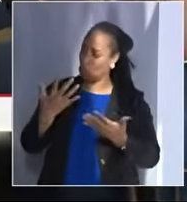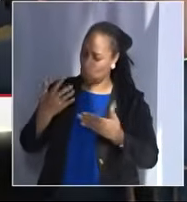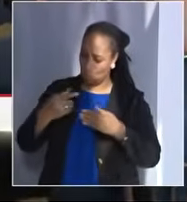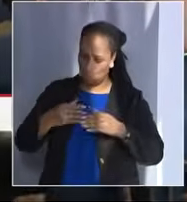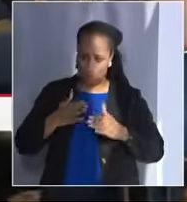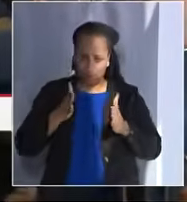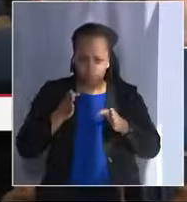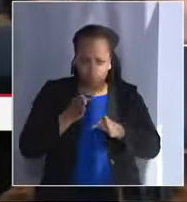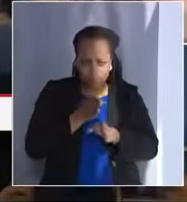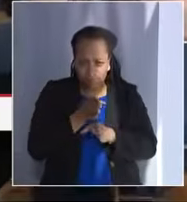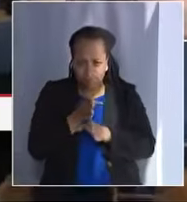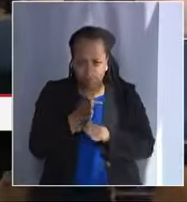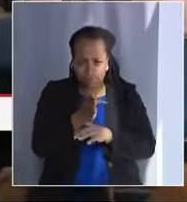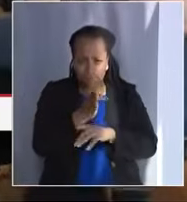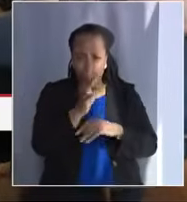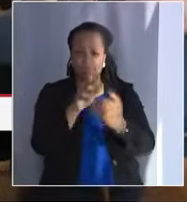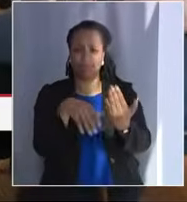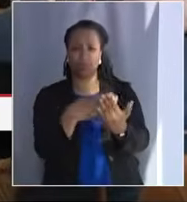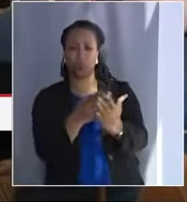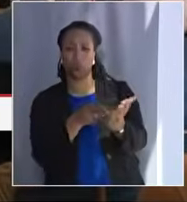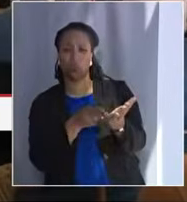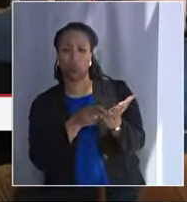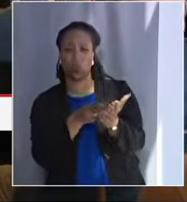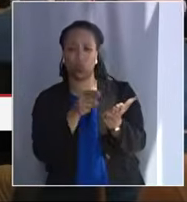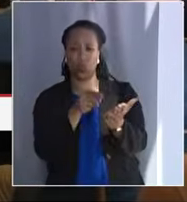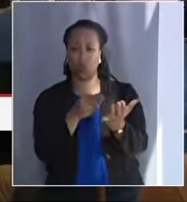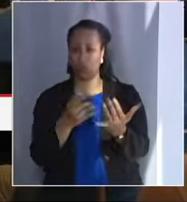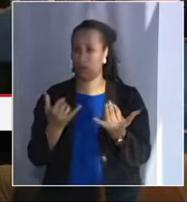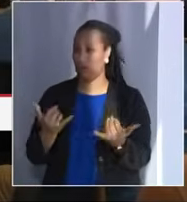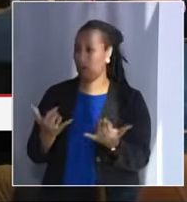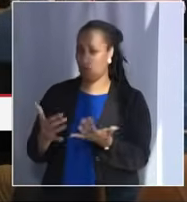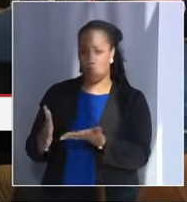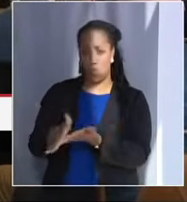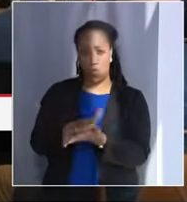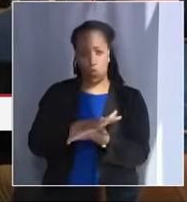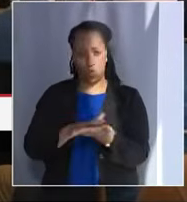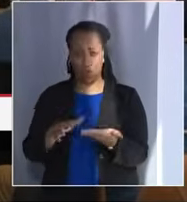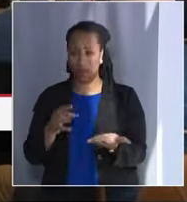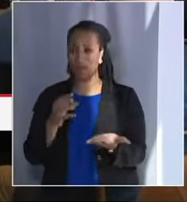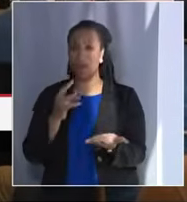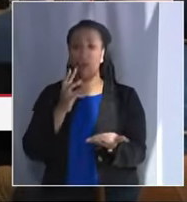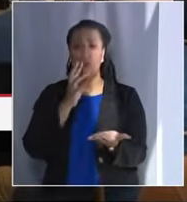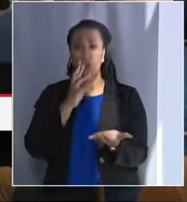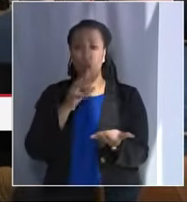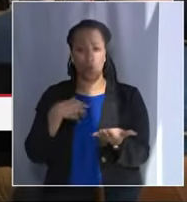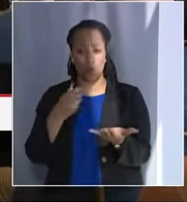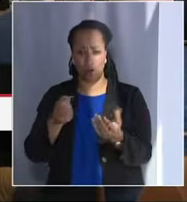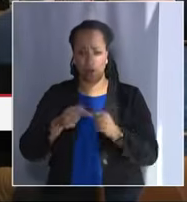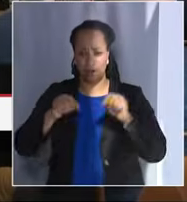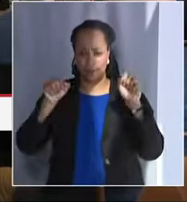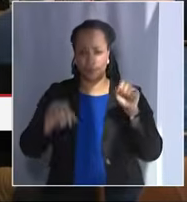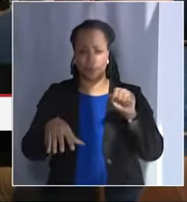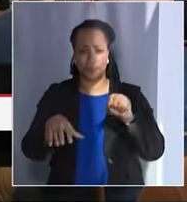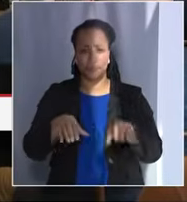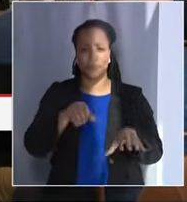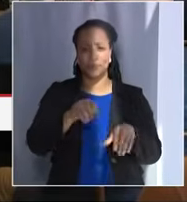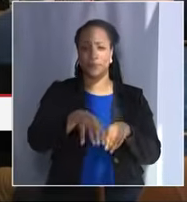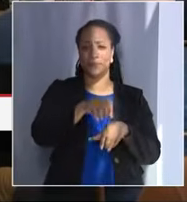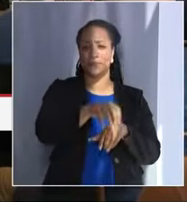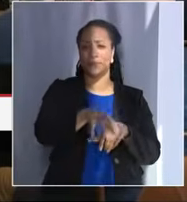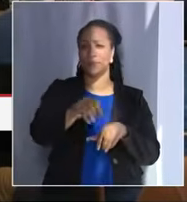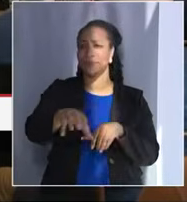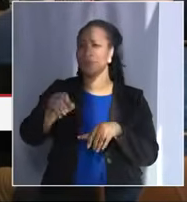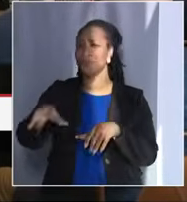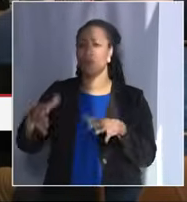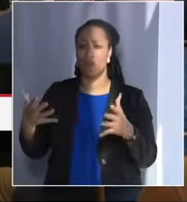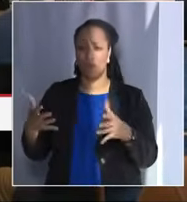that you pour forth your blessing upon all those who work here, teach here, learn here. First, Lord, bless this